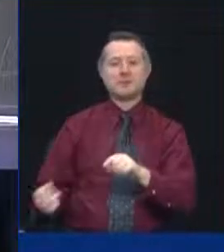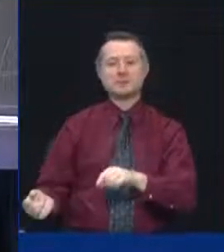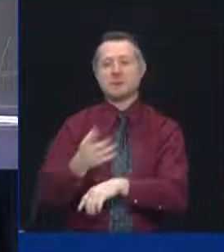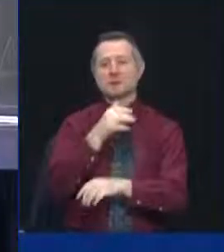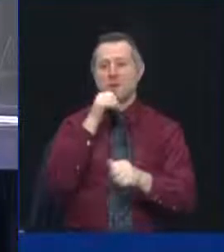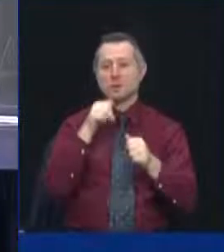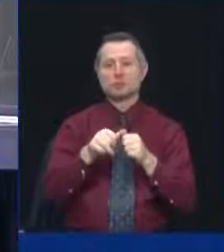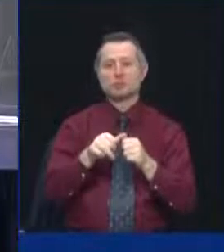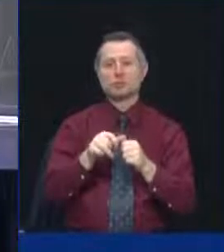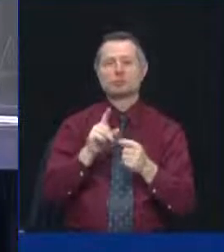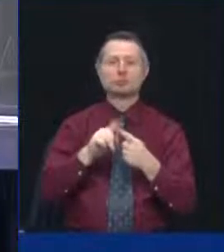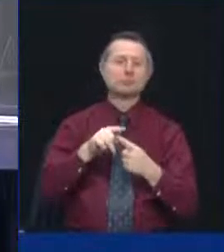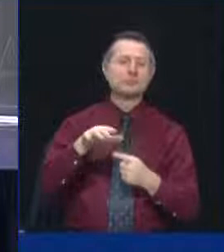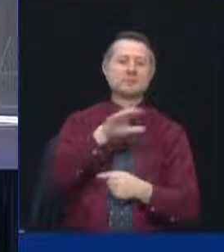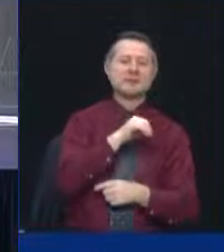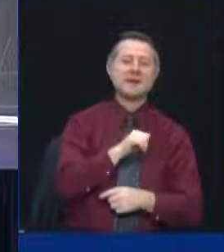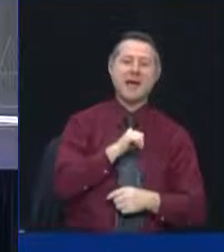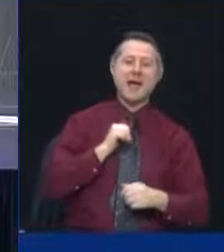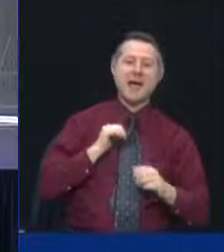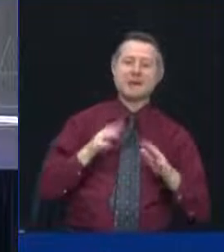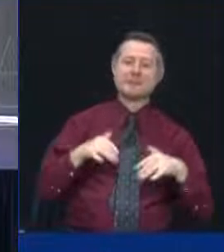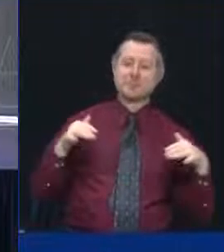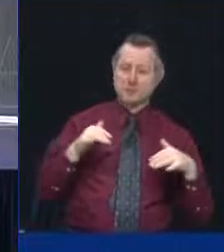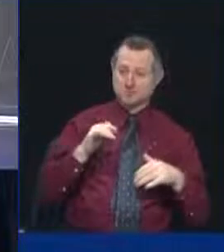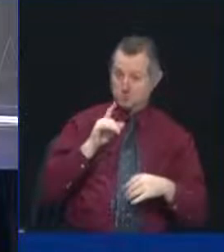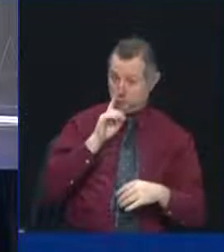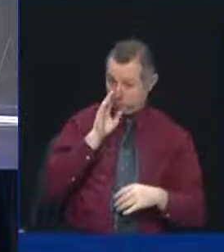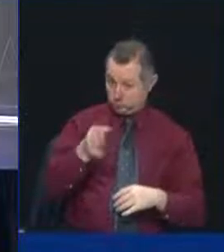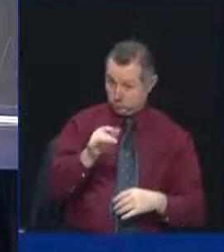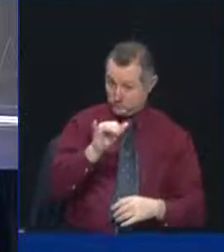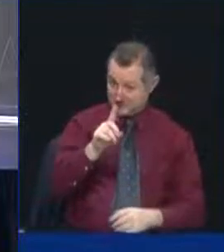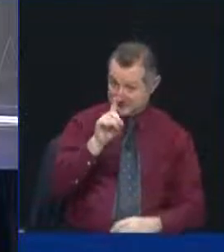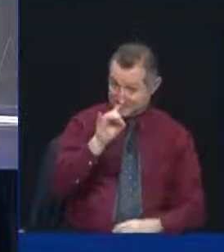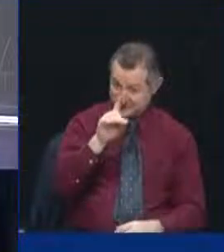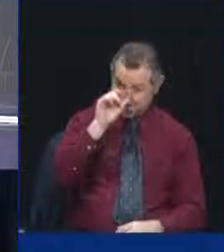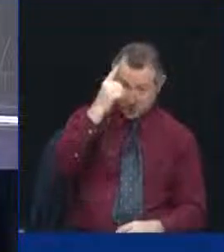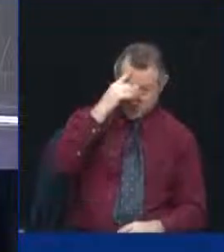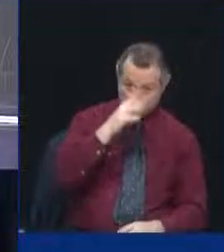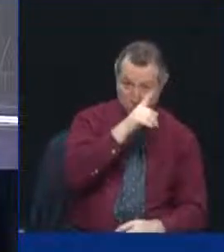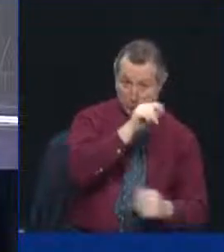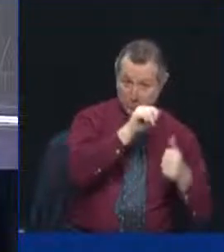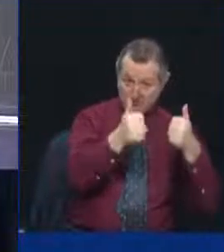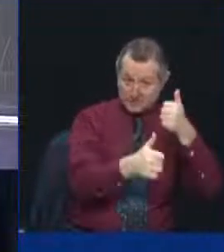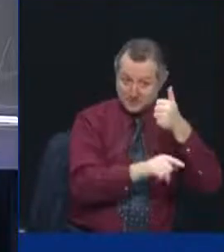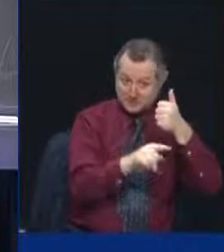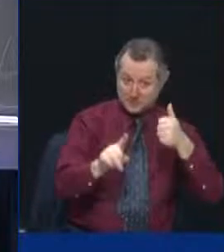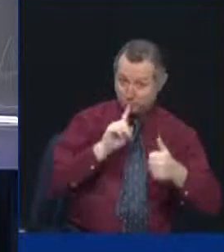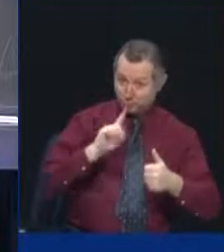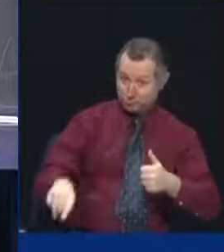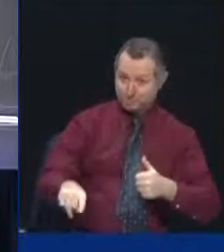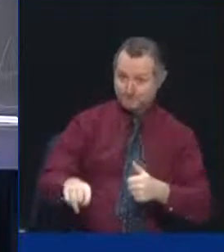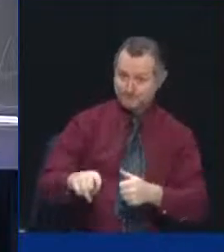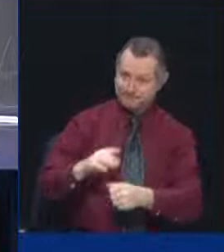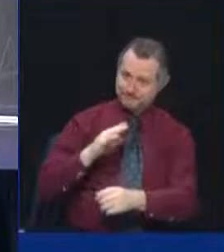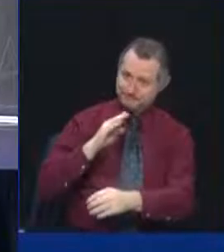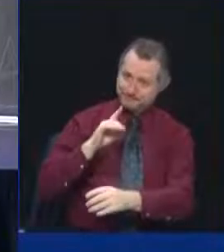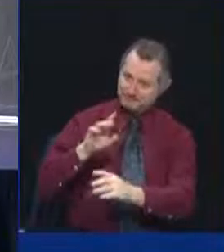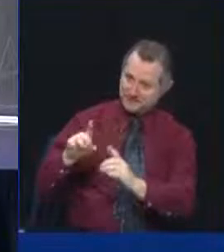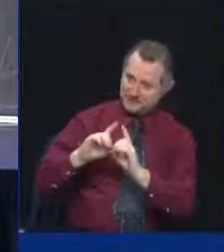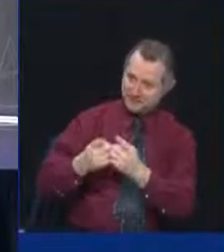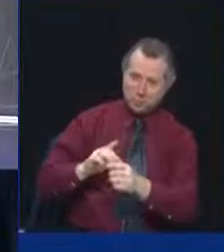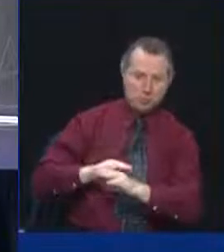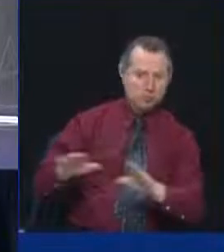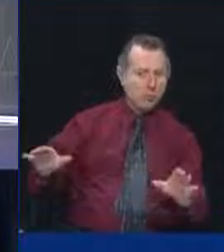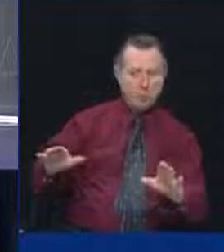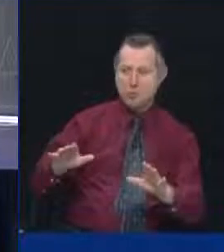straight up question here. Did the governor or his senior aides do those things? Did he order you or the department to withhold that nursing